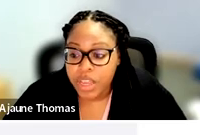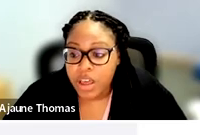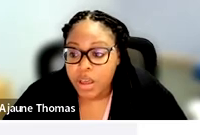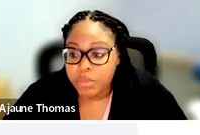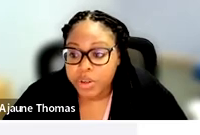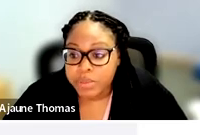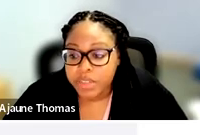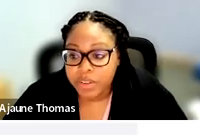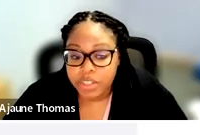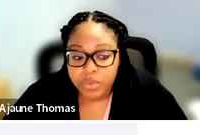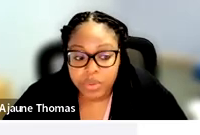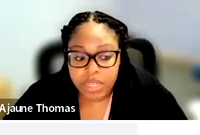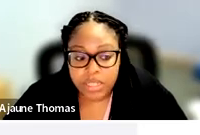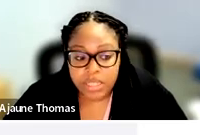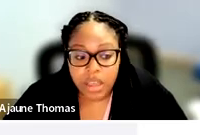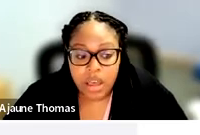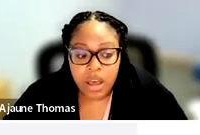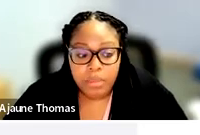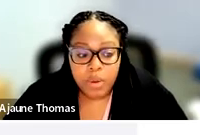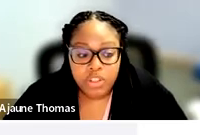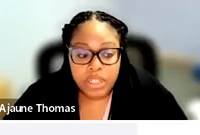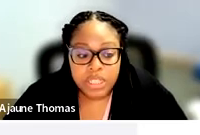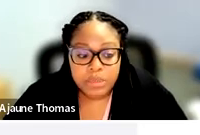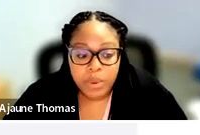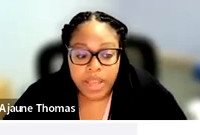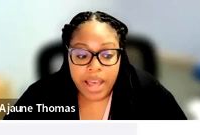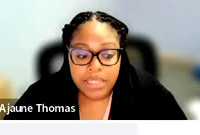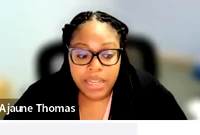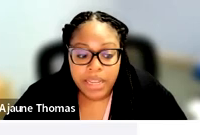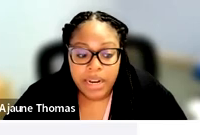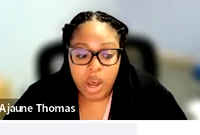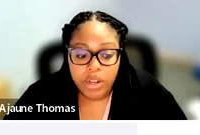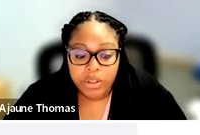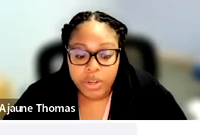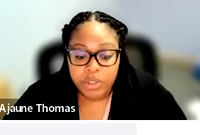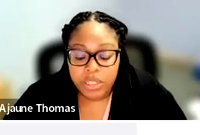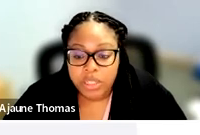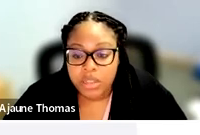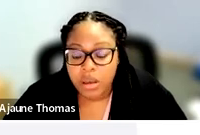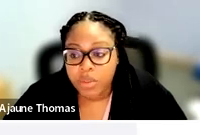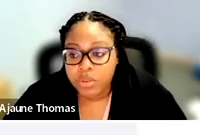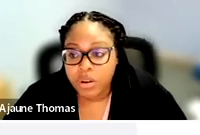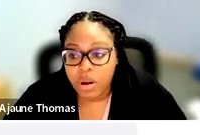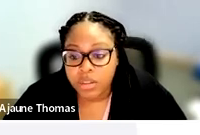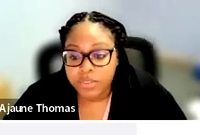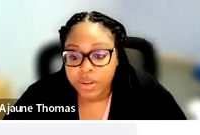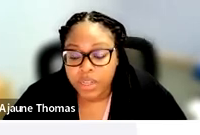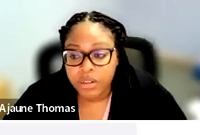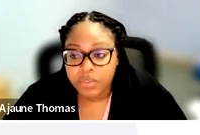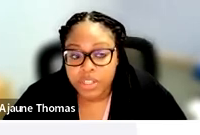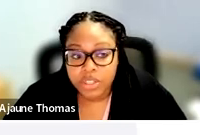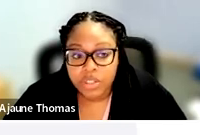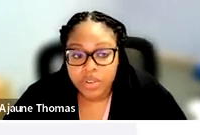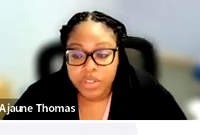fit your specific visual needs. Motion, spoken content, and audio descriptions. Those are all